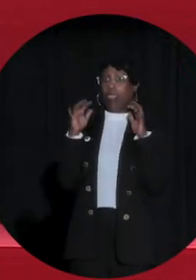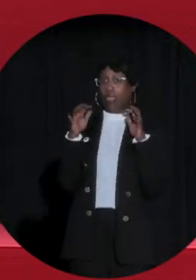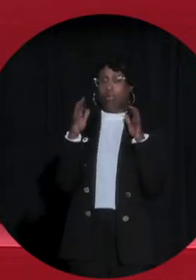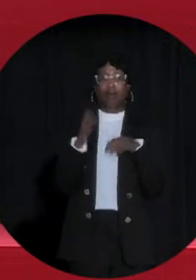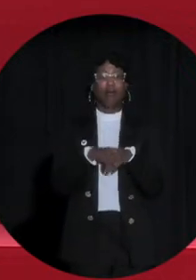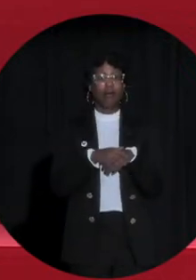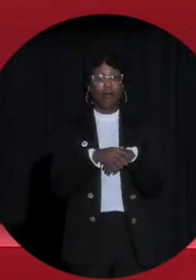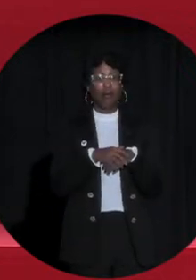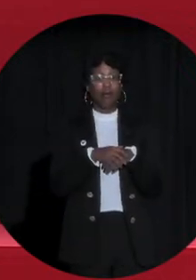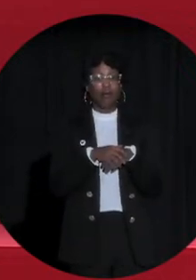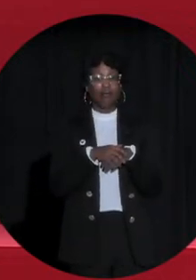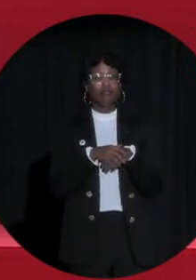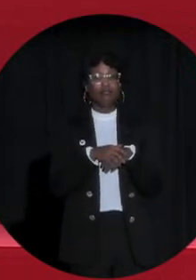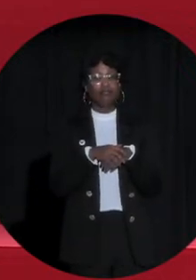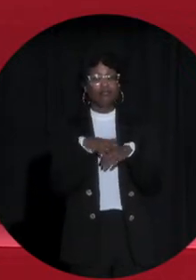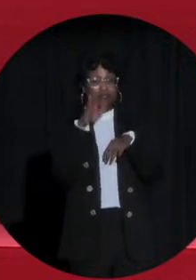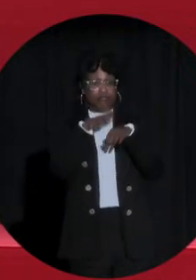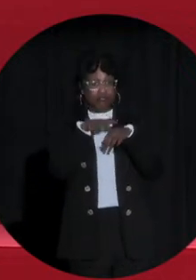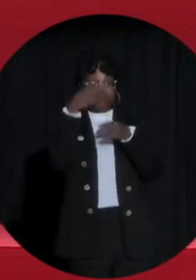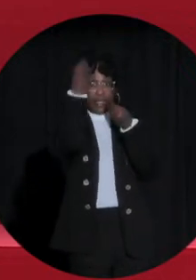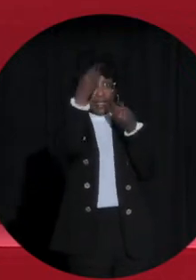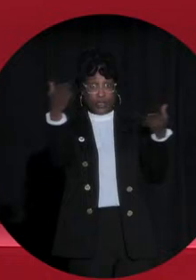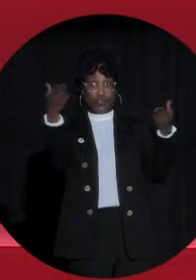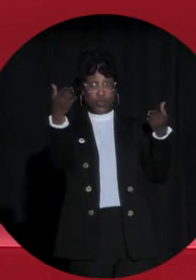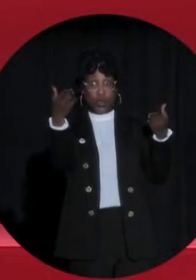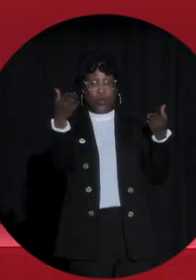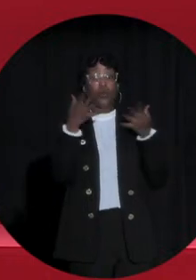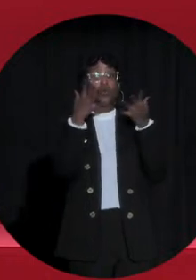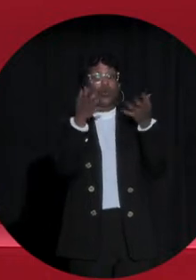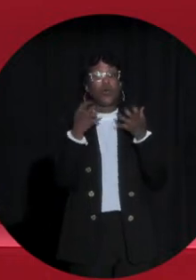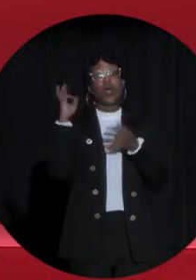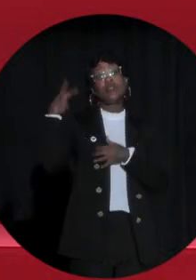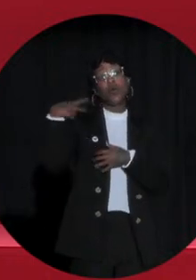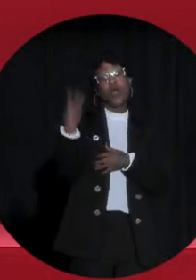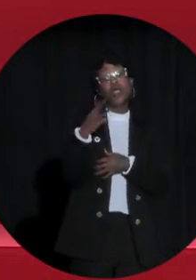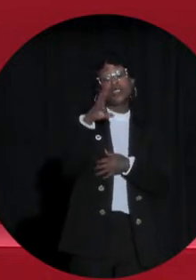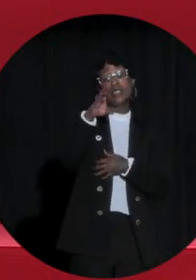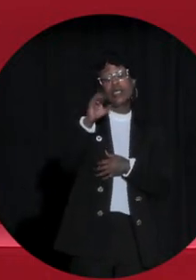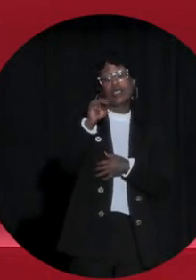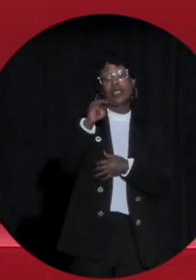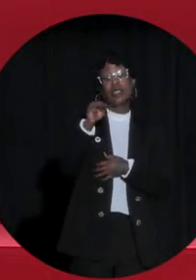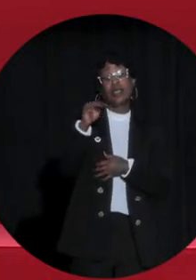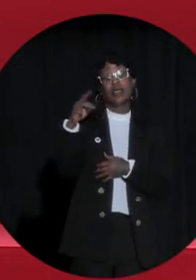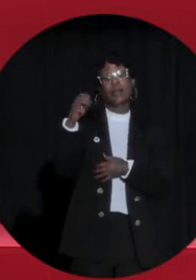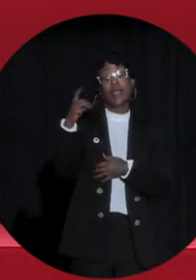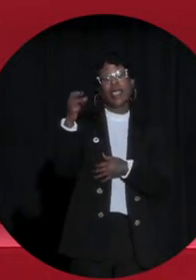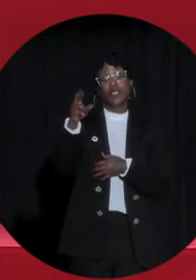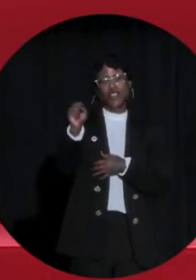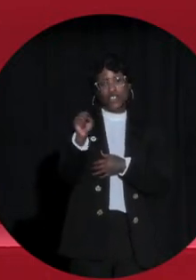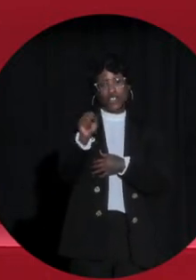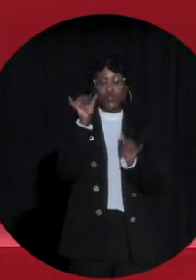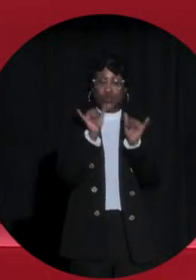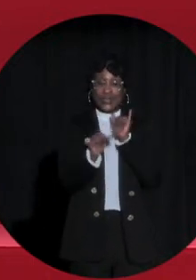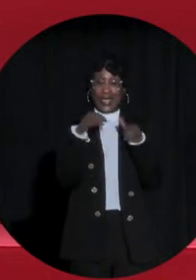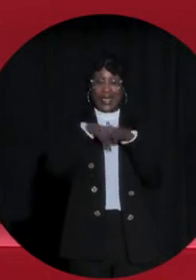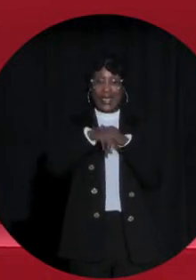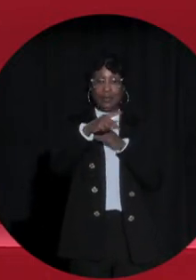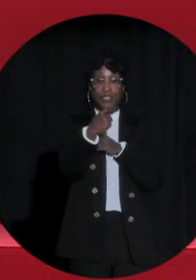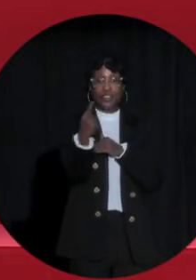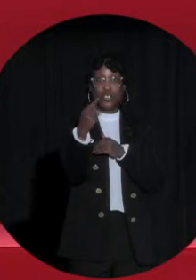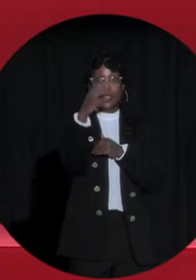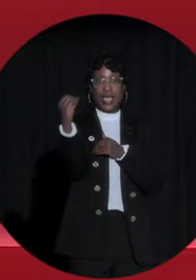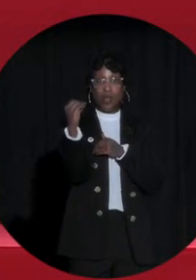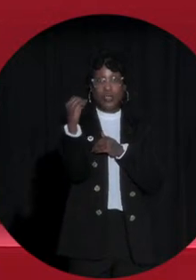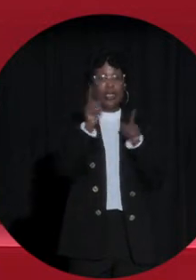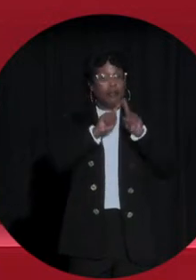say, we want the Washington Commanders to stay in Prince George's County, but whether they